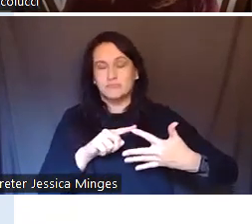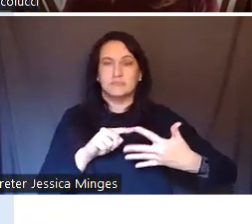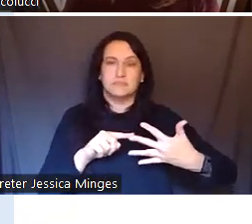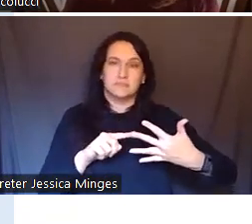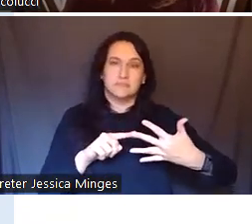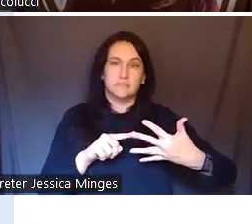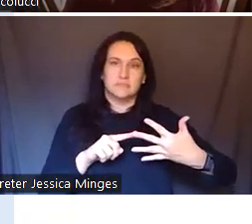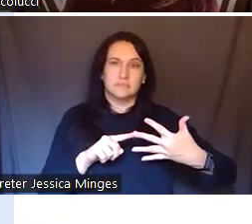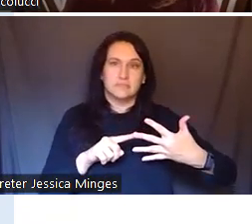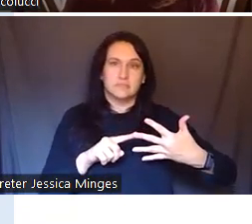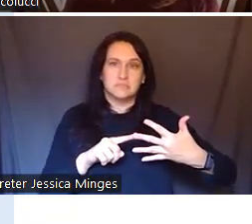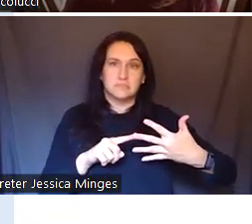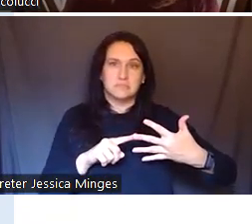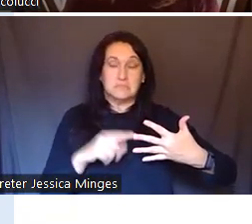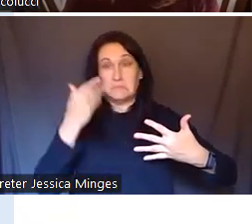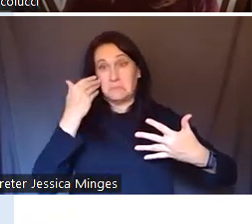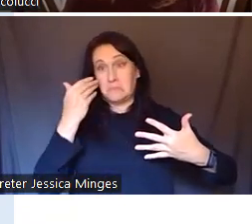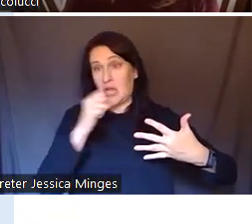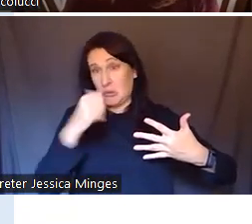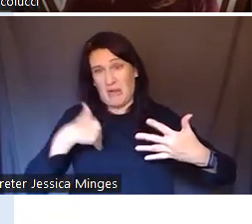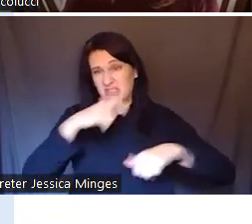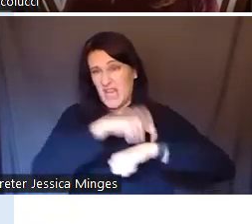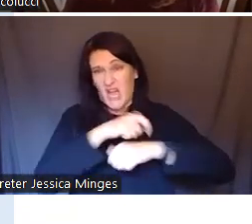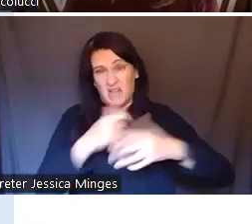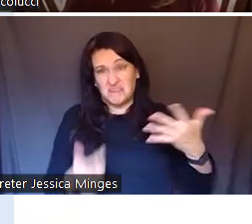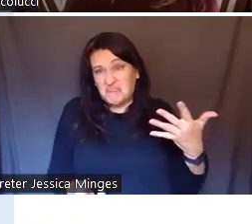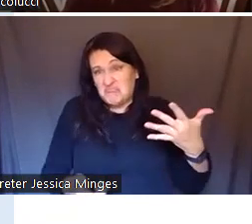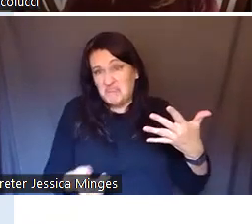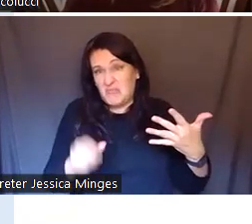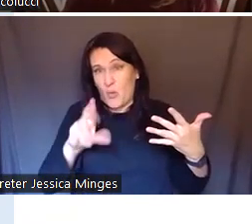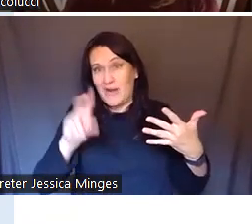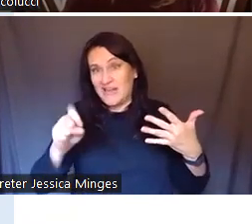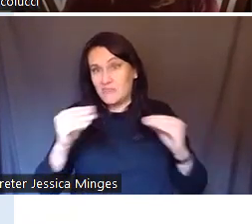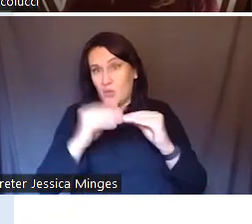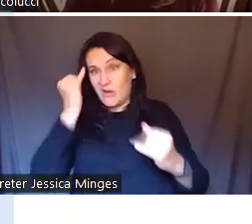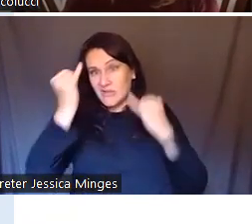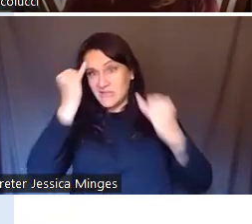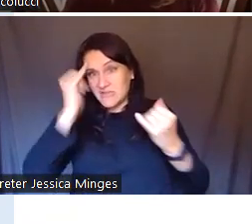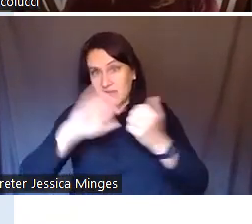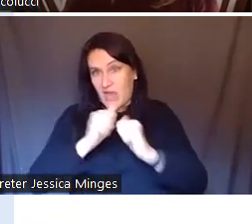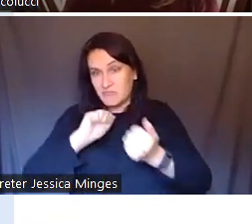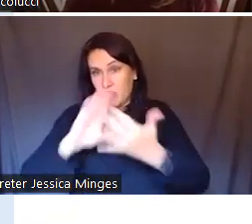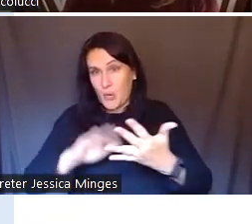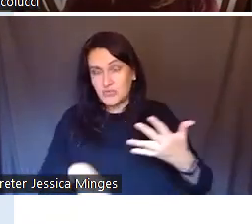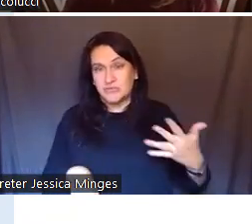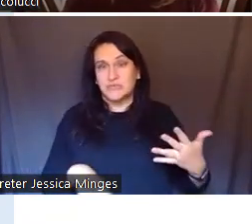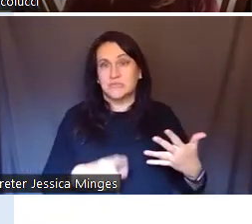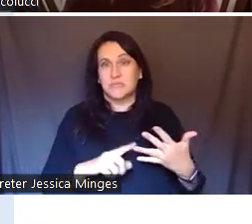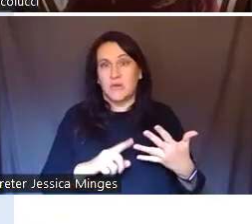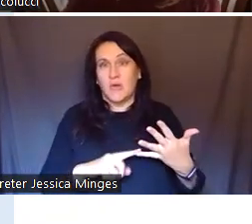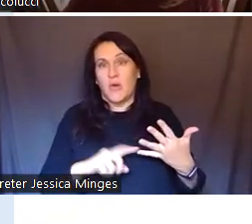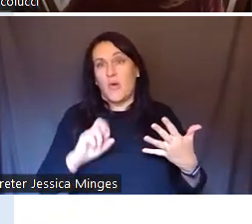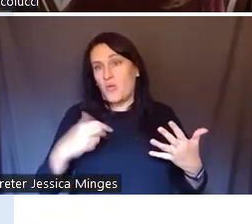you can answer I don't have time, or I need more ideas about how to do it, or we have